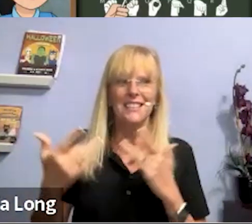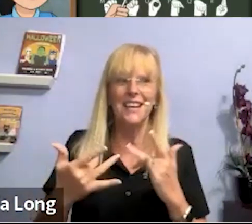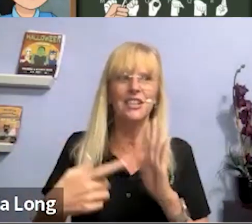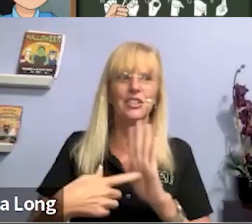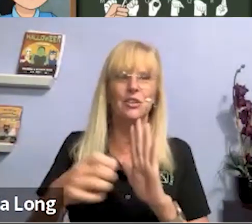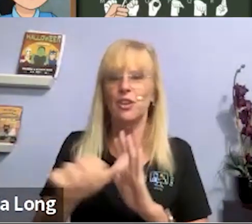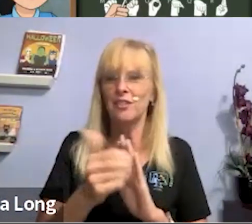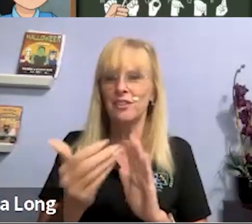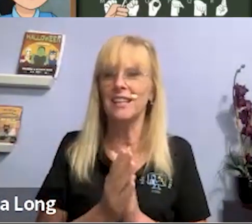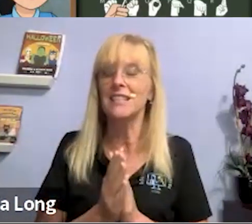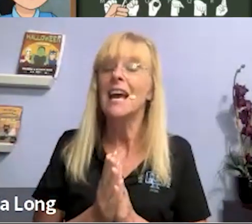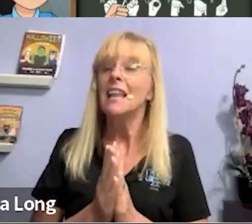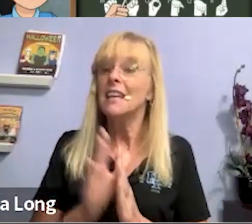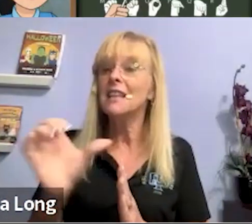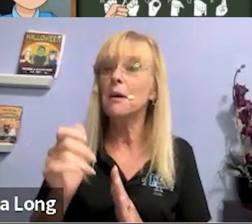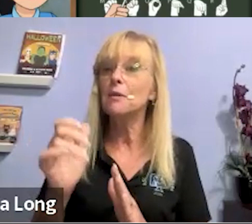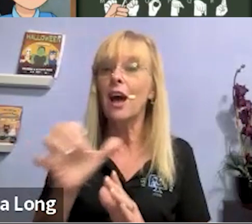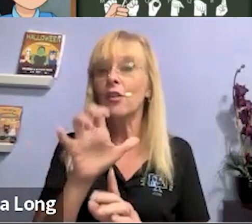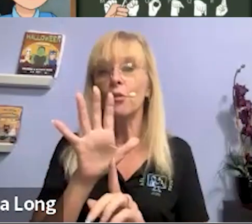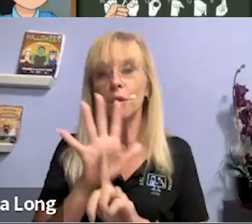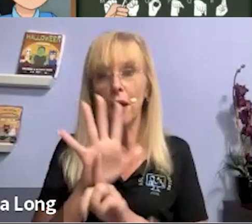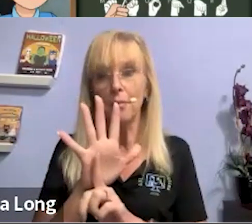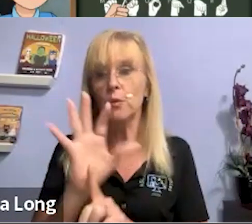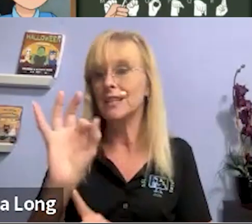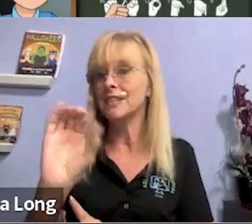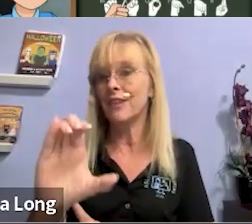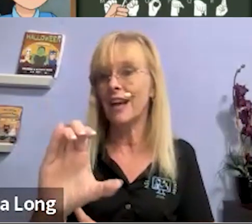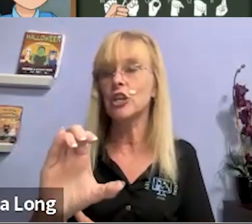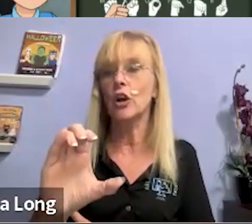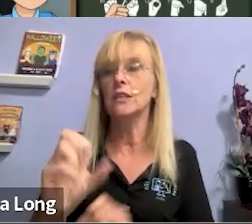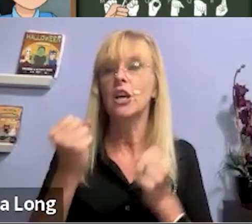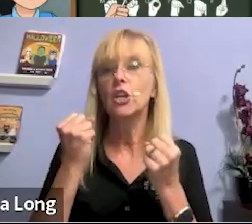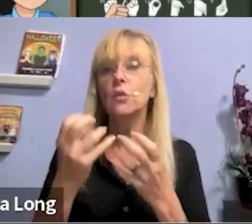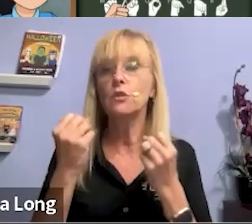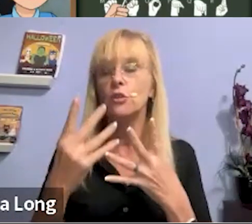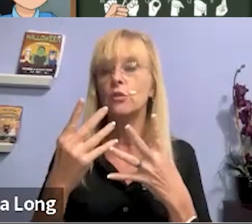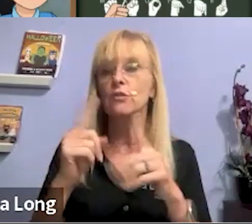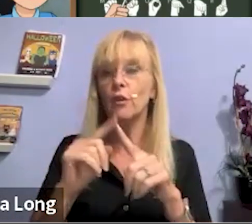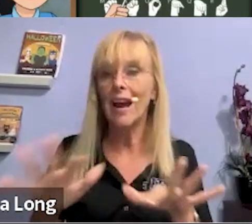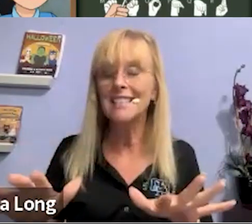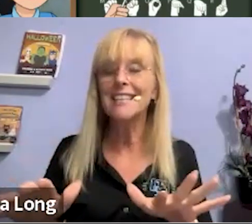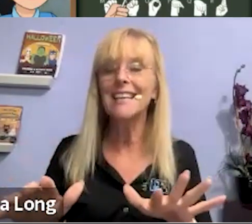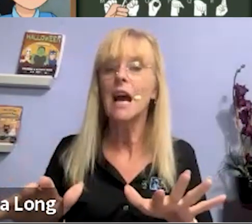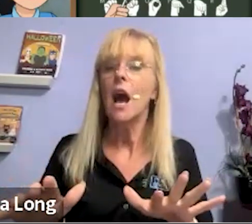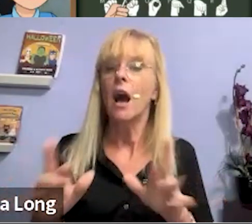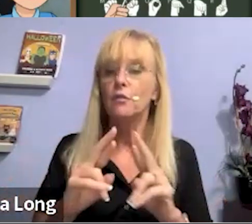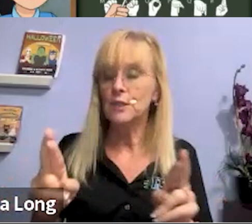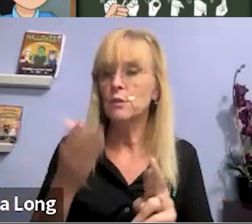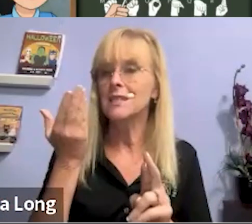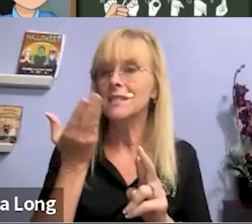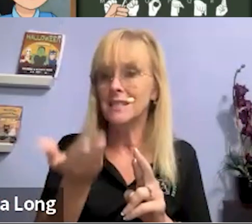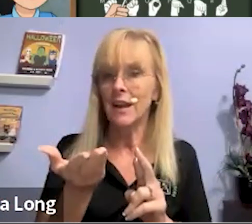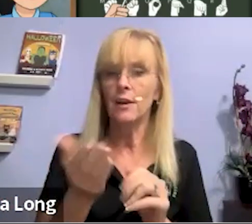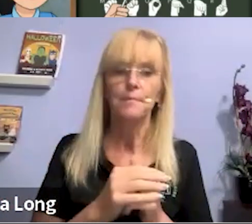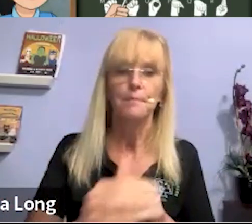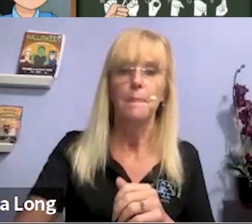I get excited to show you other things. Then the most other real popular one is the flashcards. Huge variety of